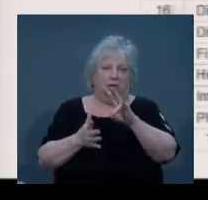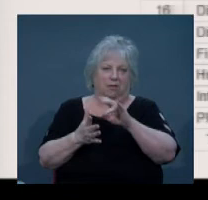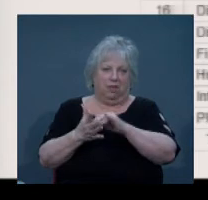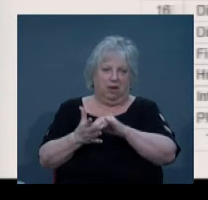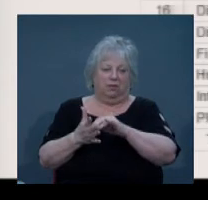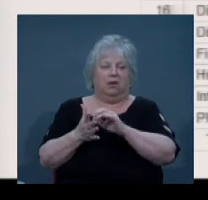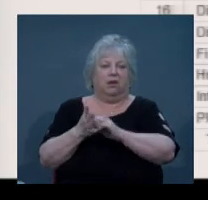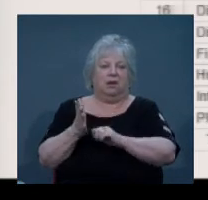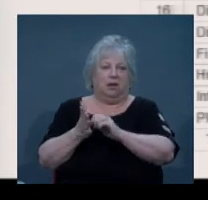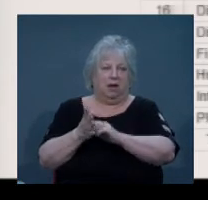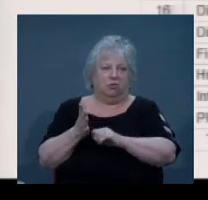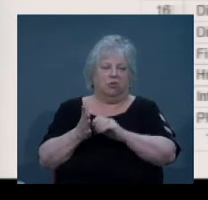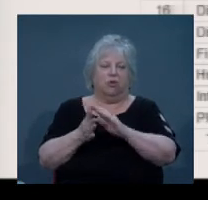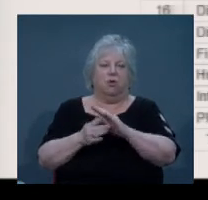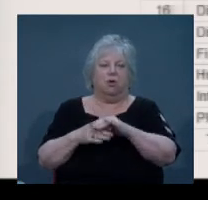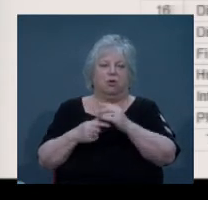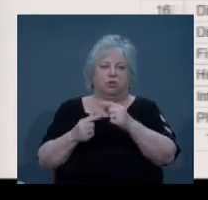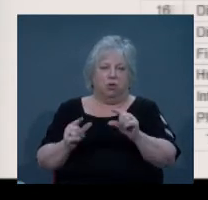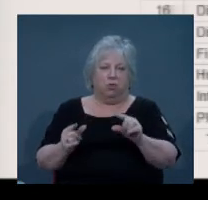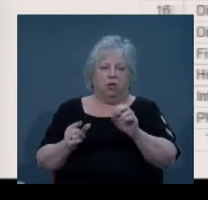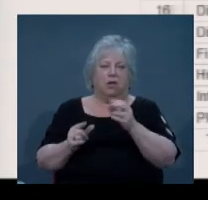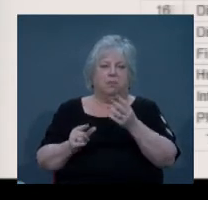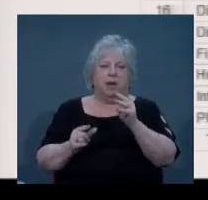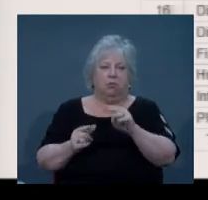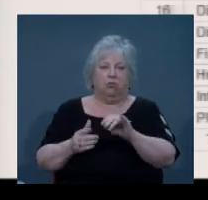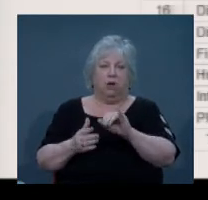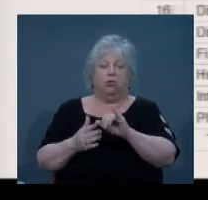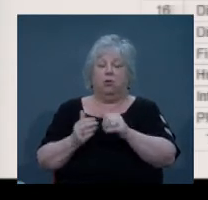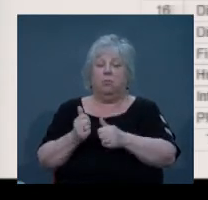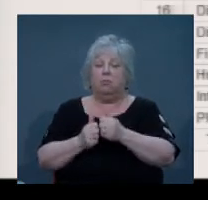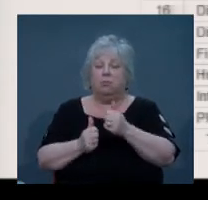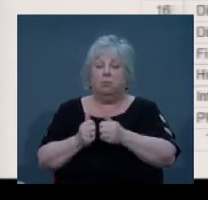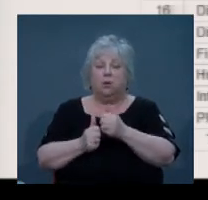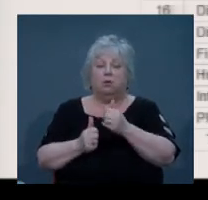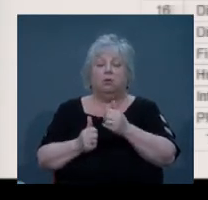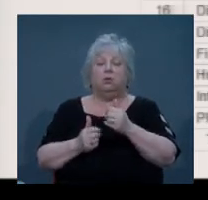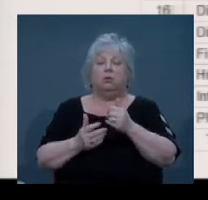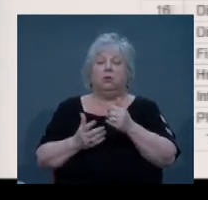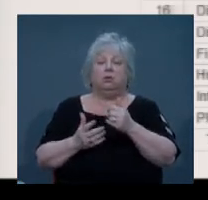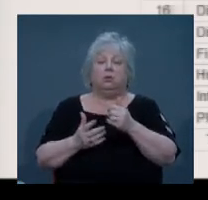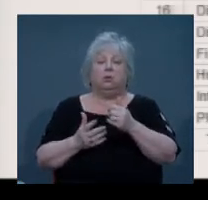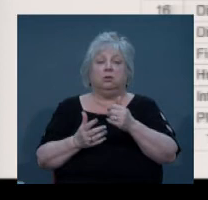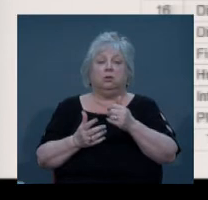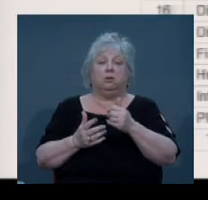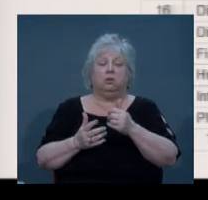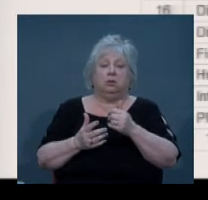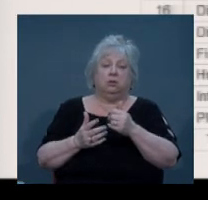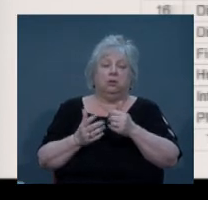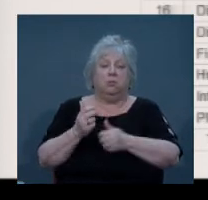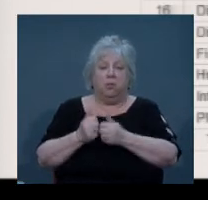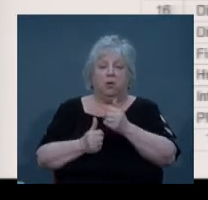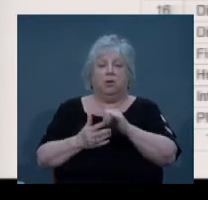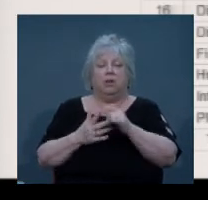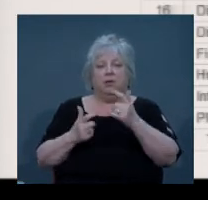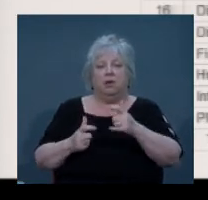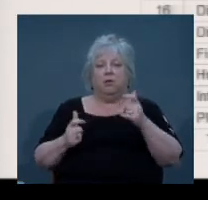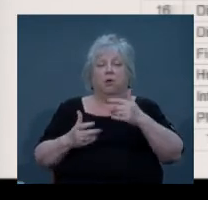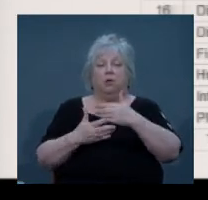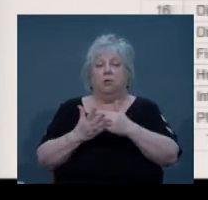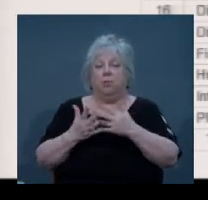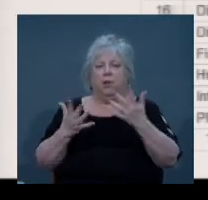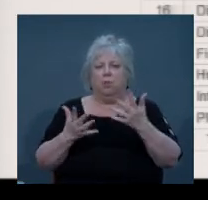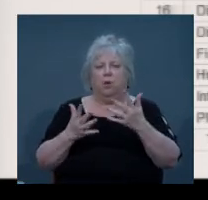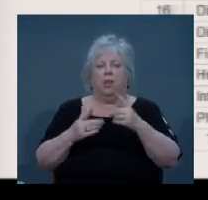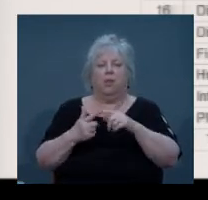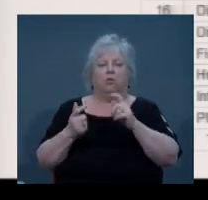$696,147,000 deduction on general administration, that's primarily the largest piece of that is